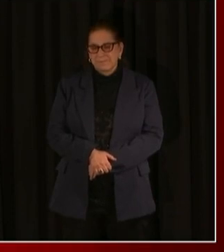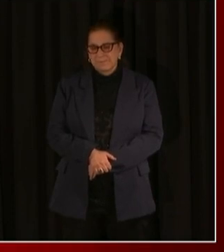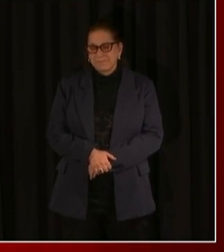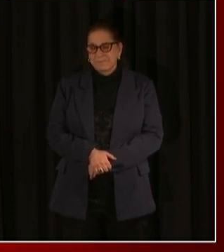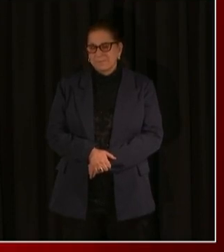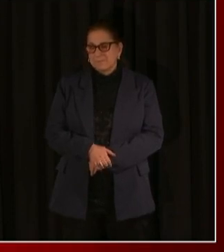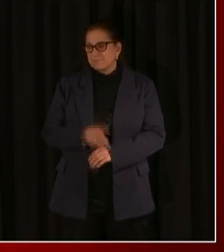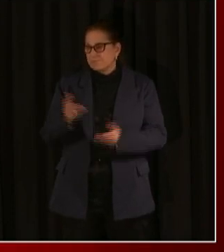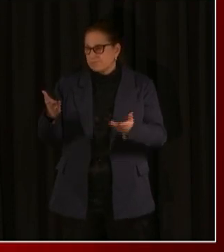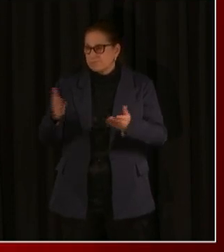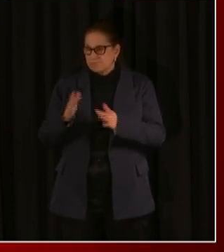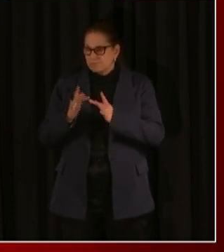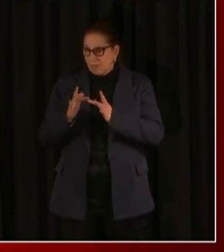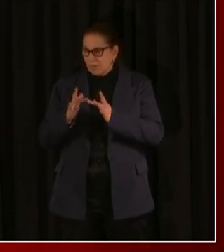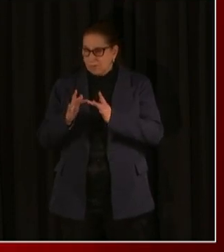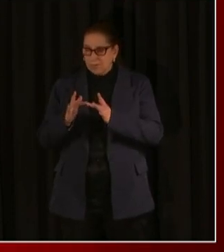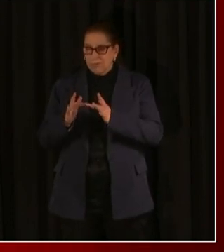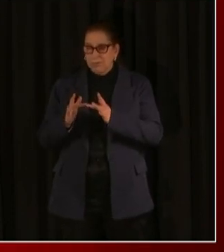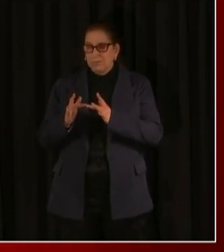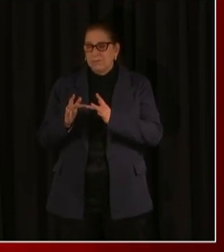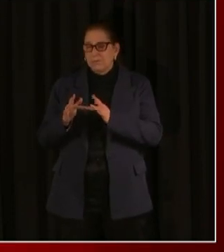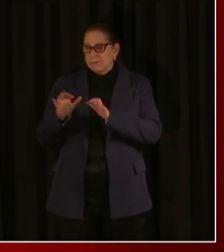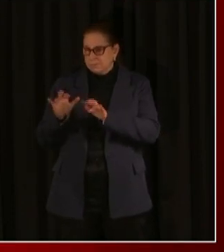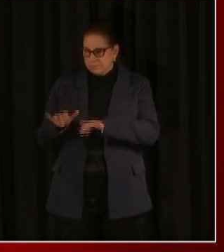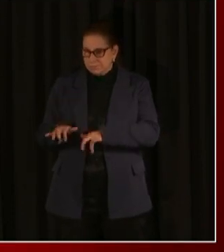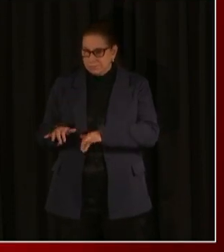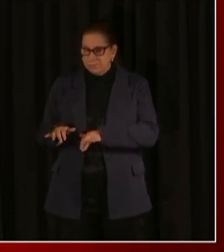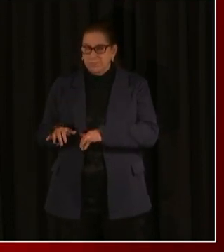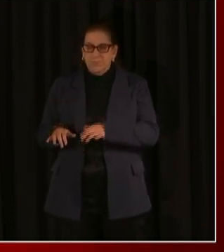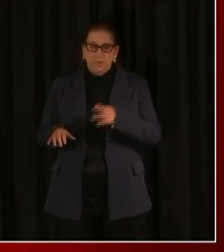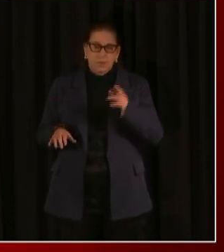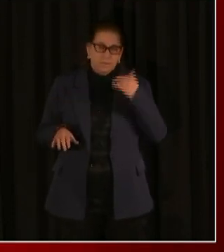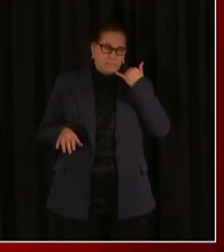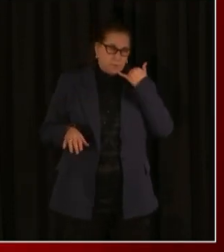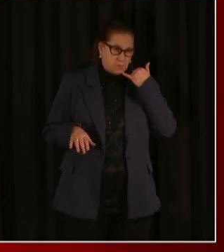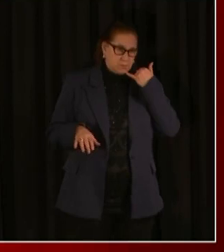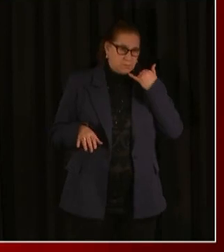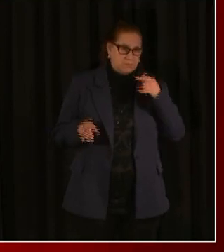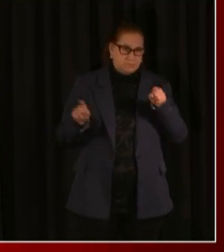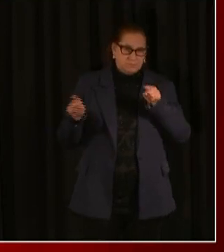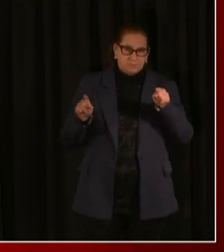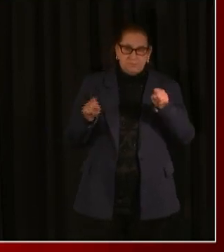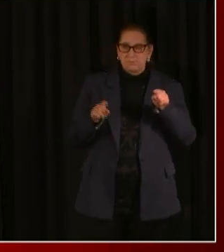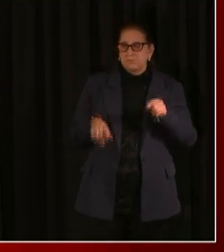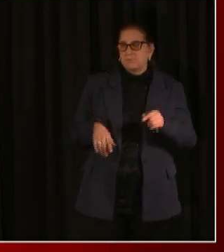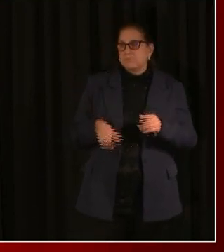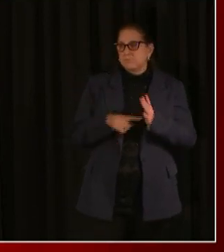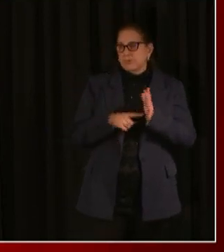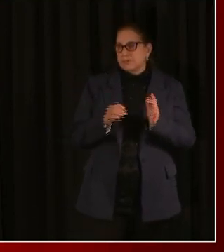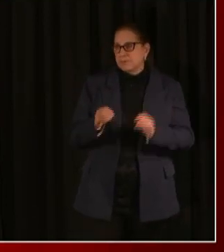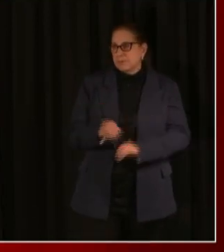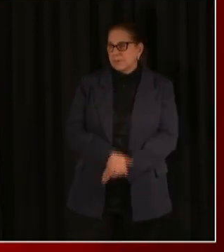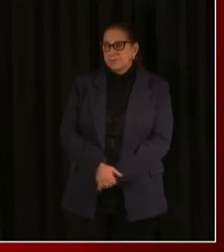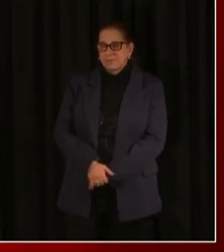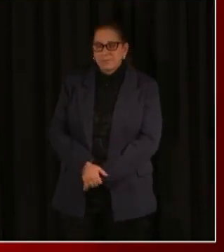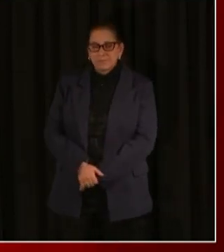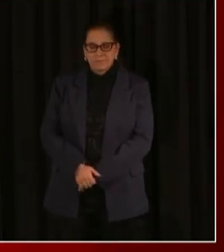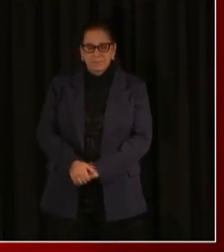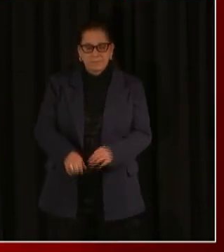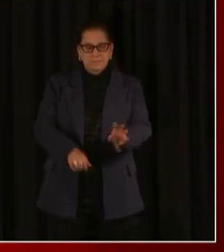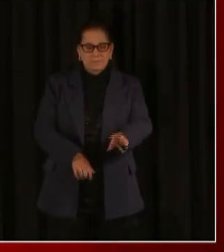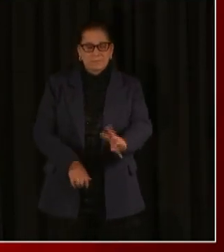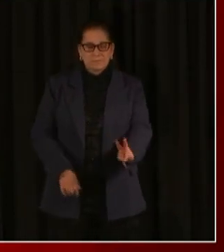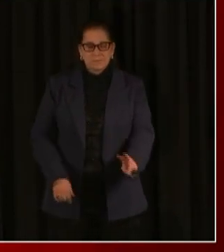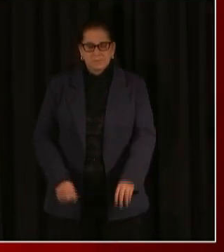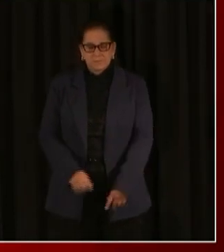on the phone, you can press 0 to be entered in the question queue to be able